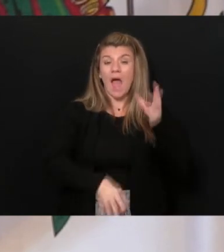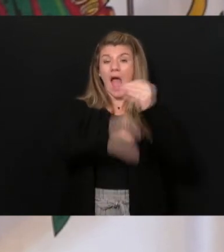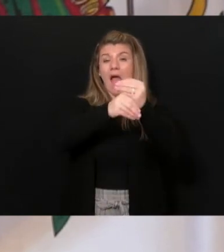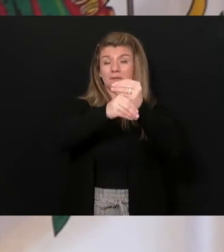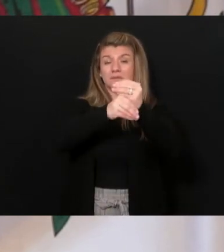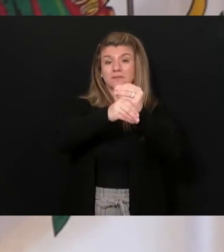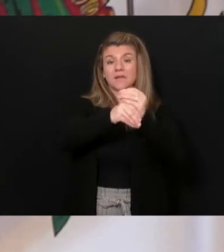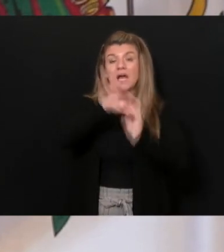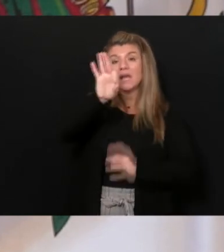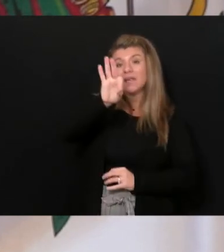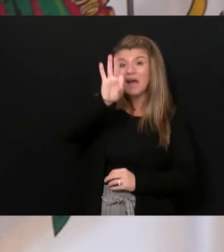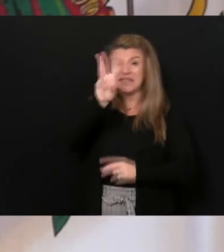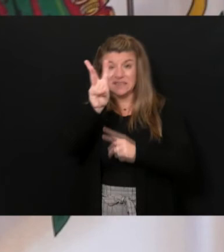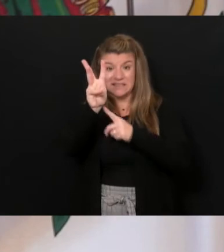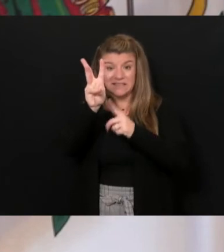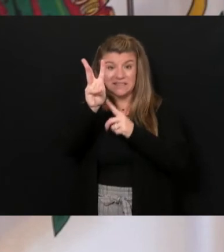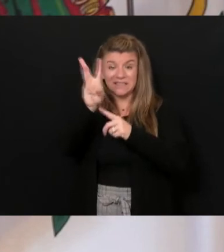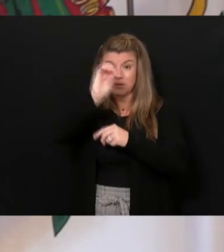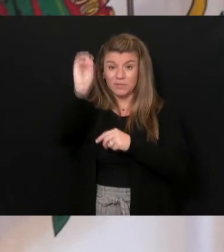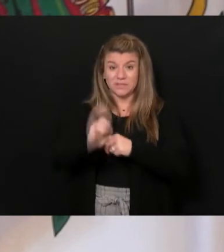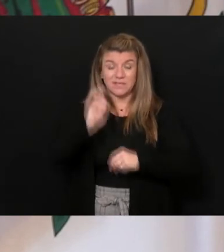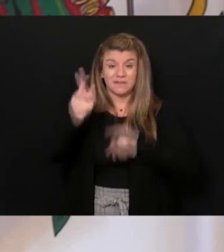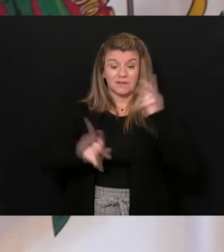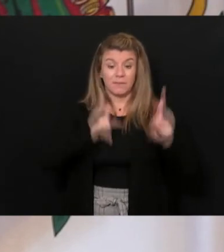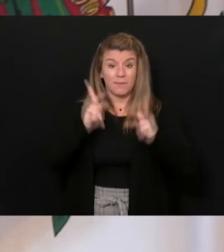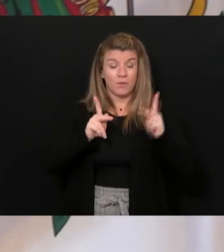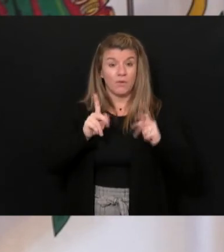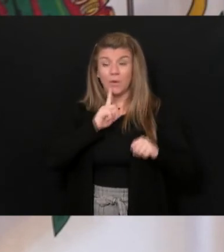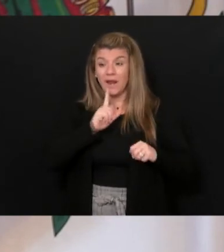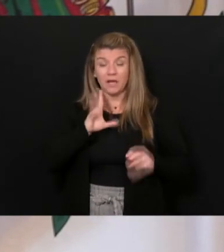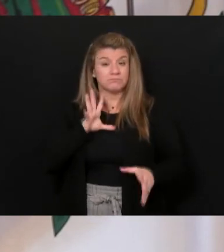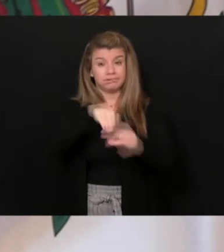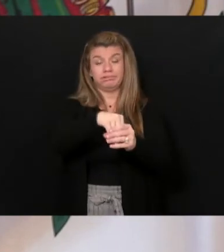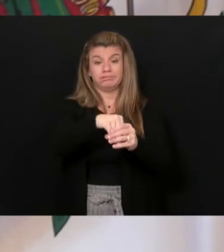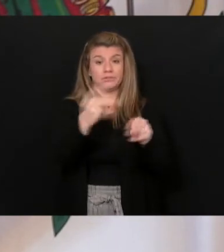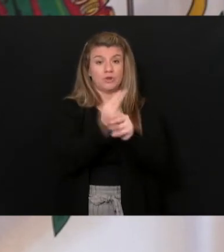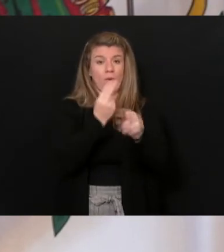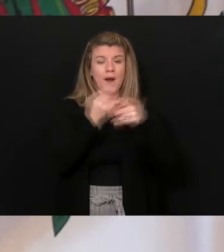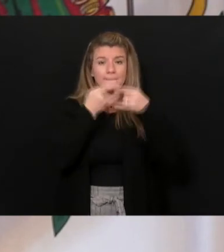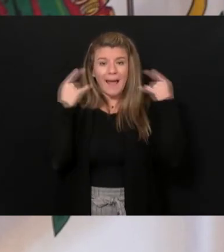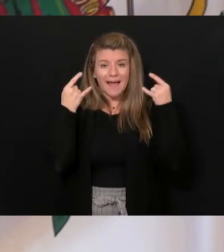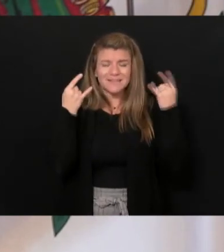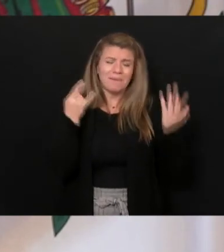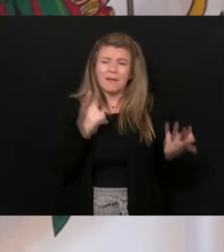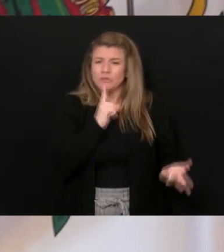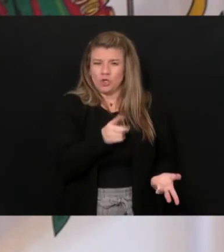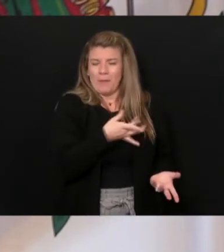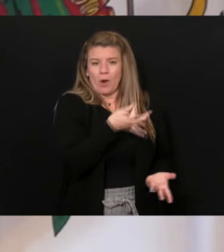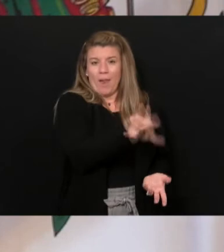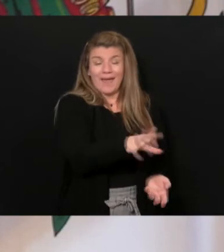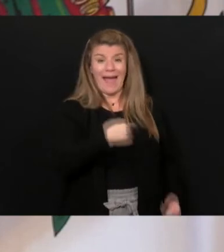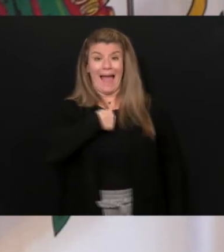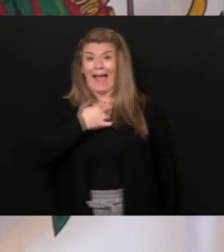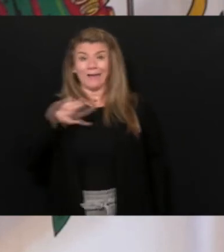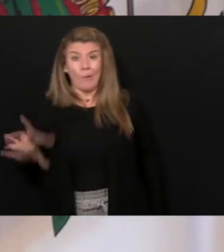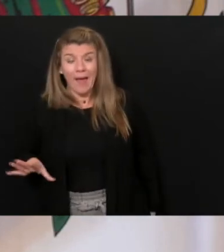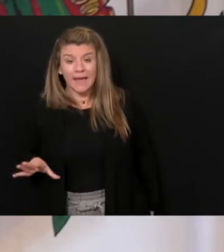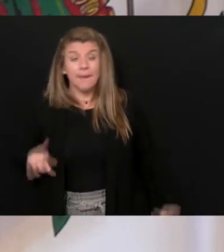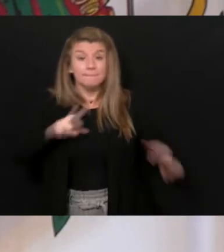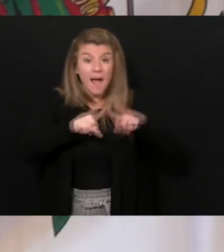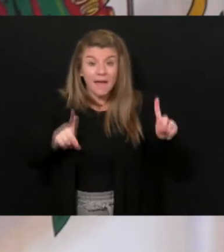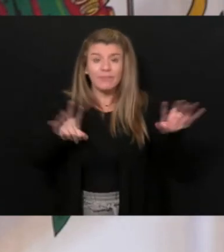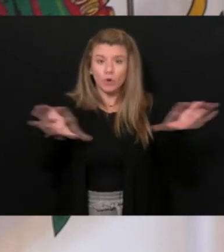96% of the people are all in wearing your mask. They don't like it. I don't like it. But they're all in wearing